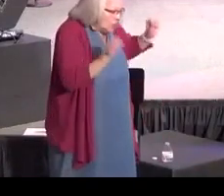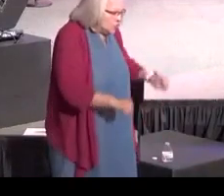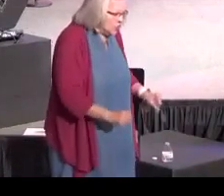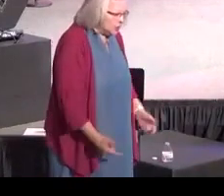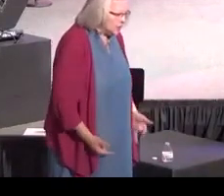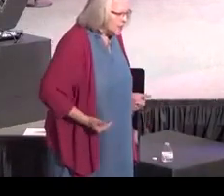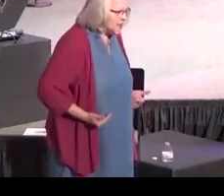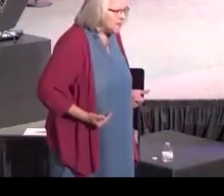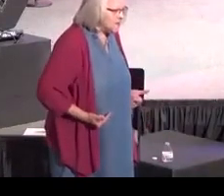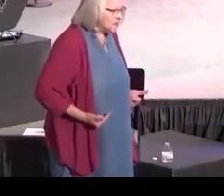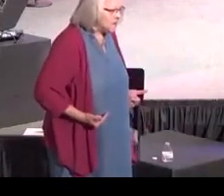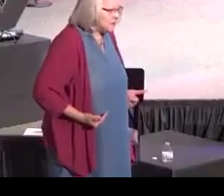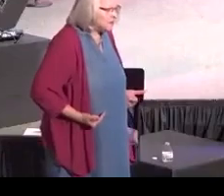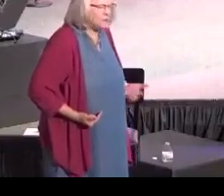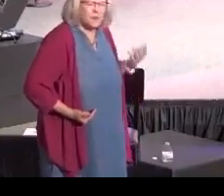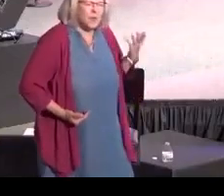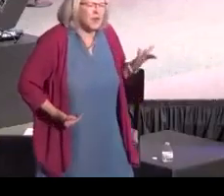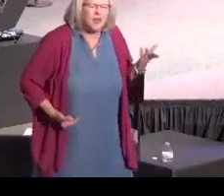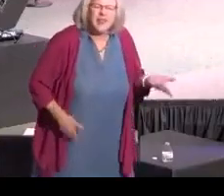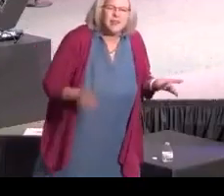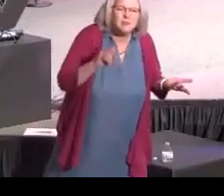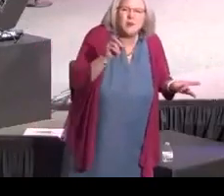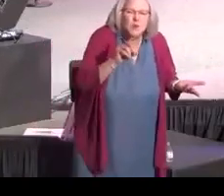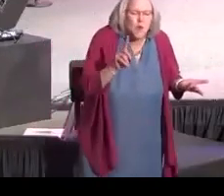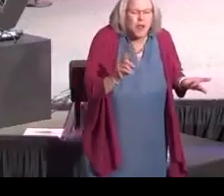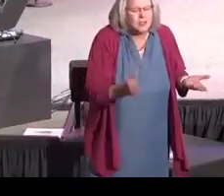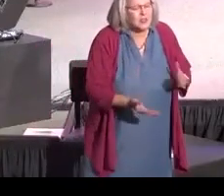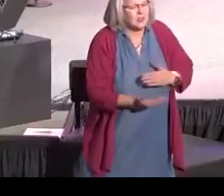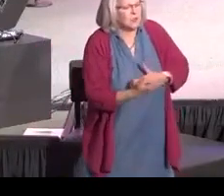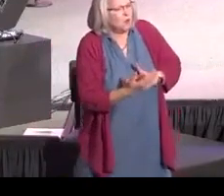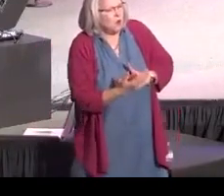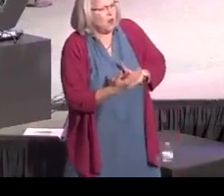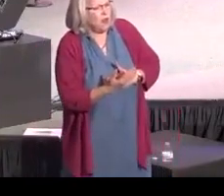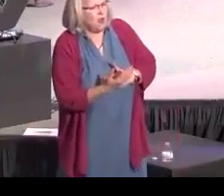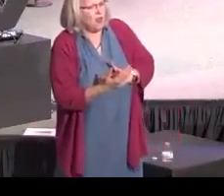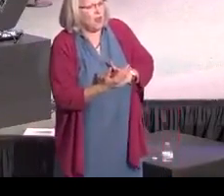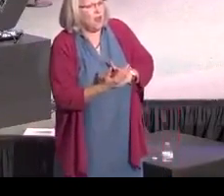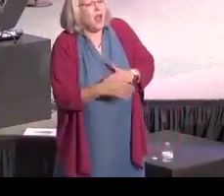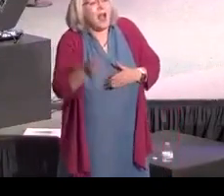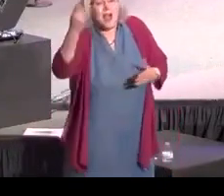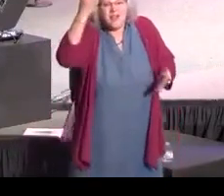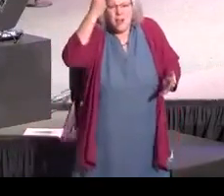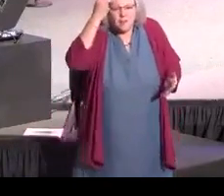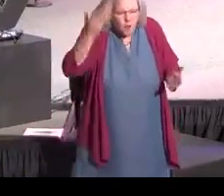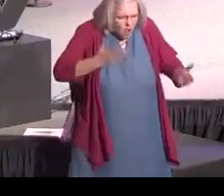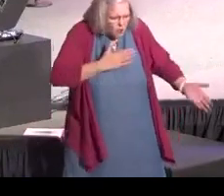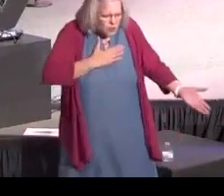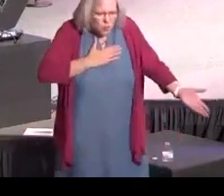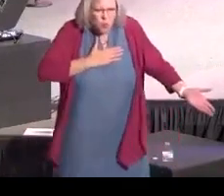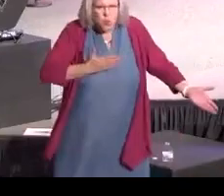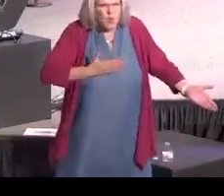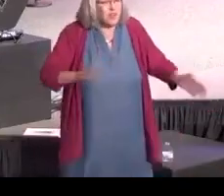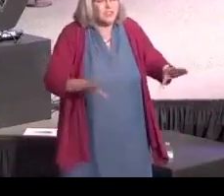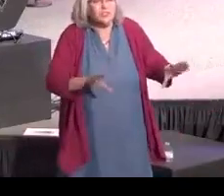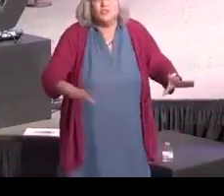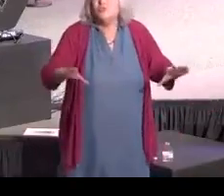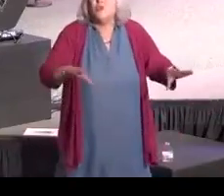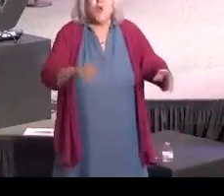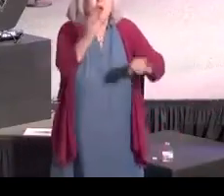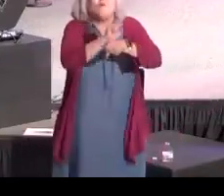to? I mean, that's a big question this morning. And that's the thing that Paul was willing to do, so much